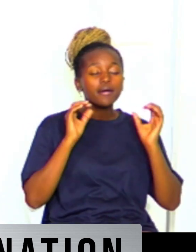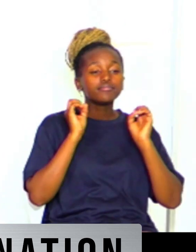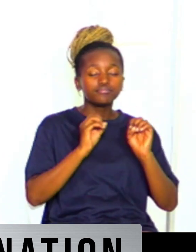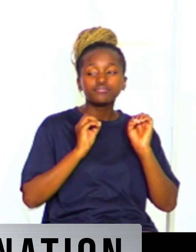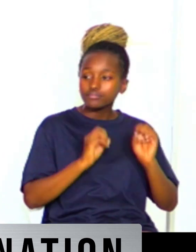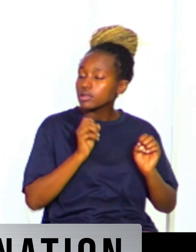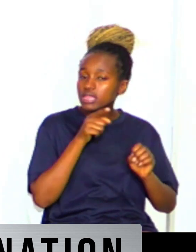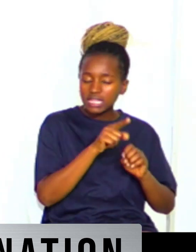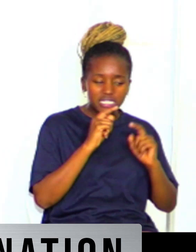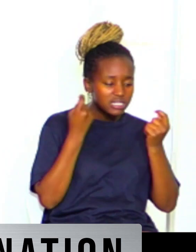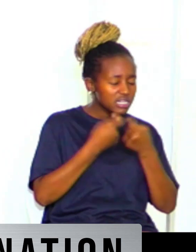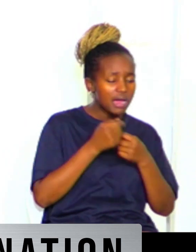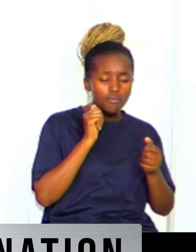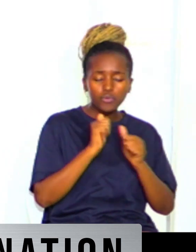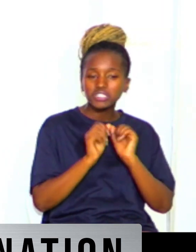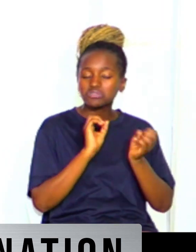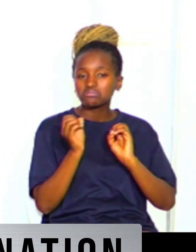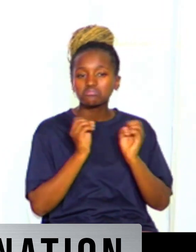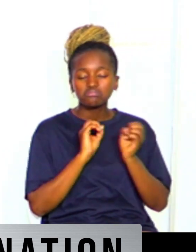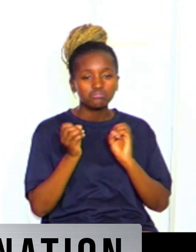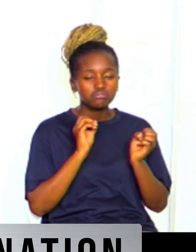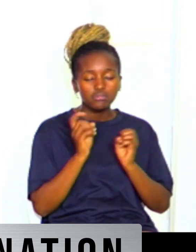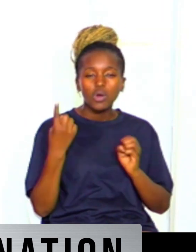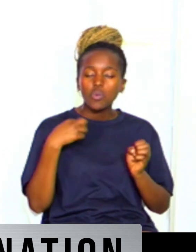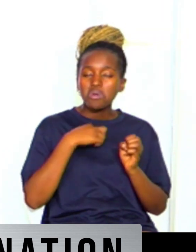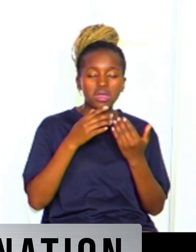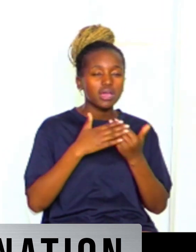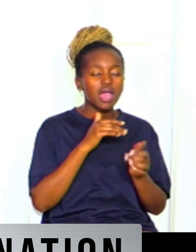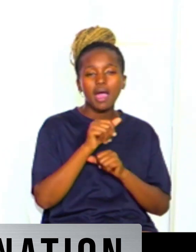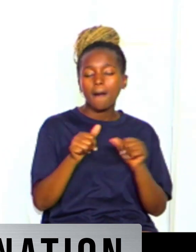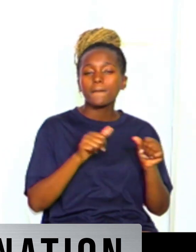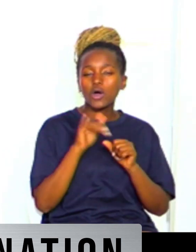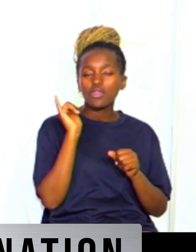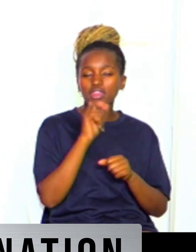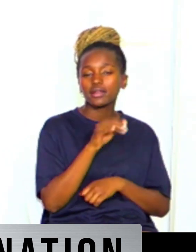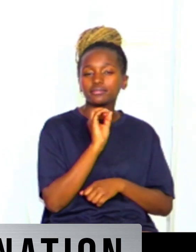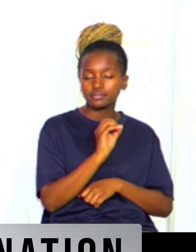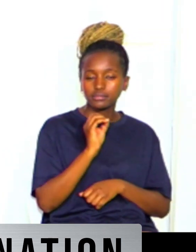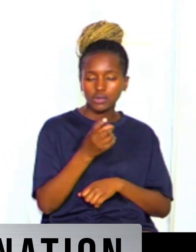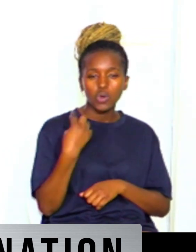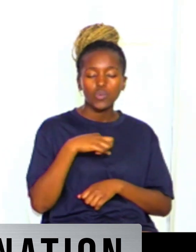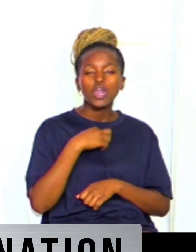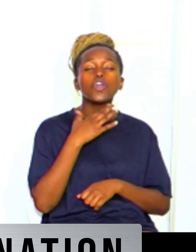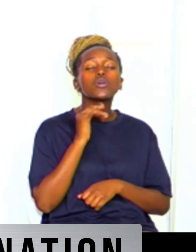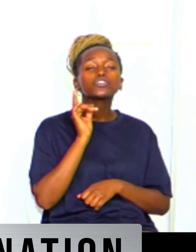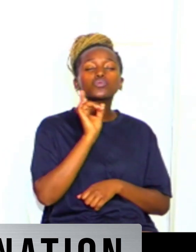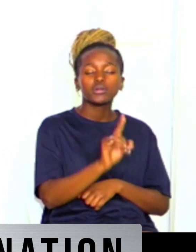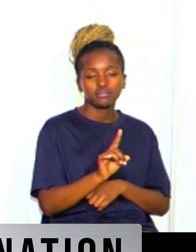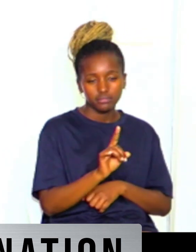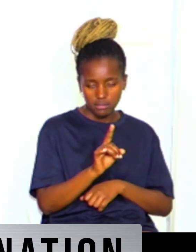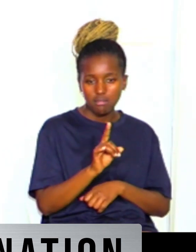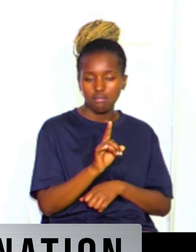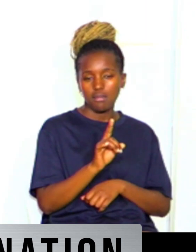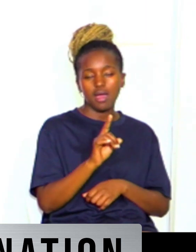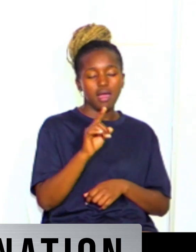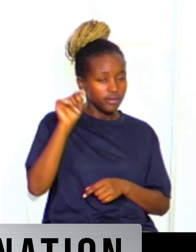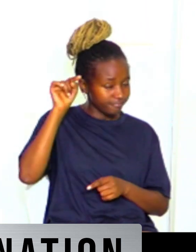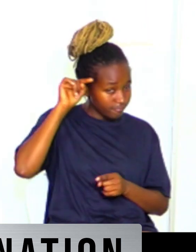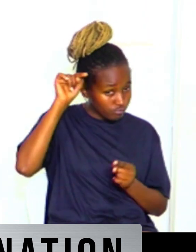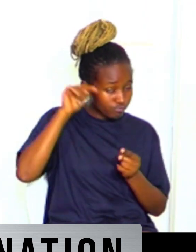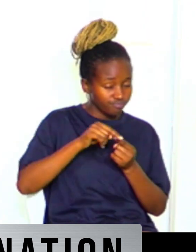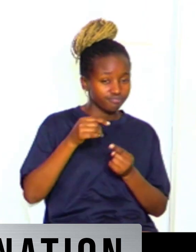guy a Kikuyu, is this guy a Luo. No tribal politics. Hakuna pale tribe. It was only one